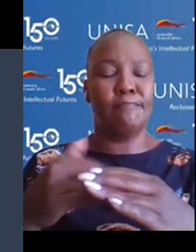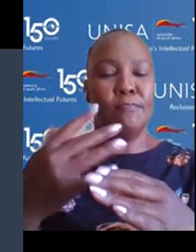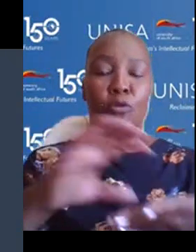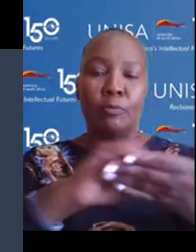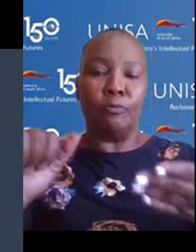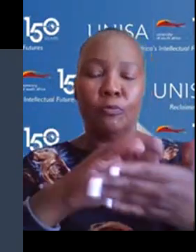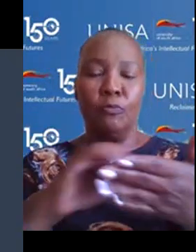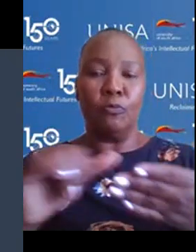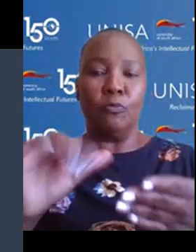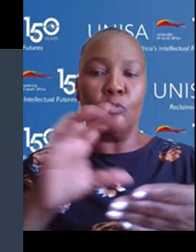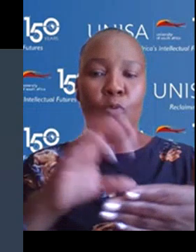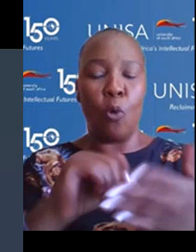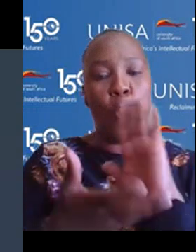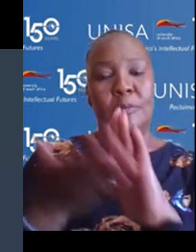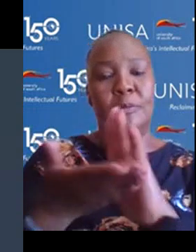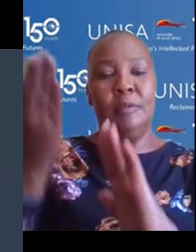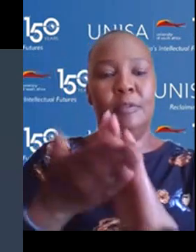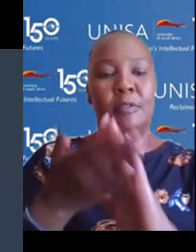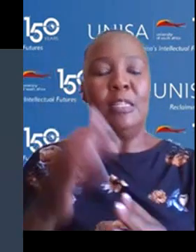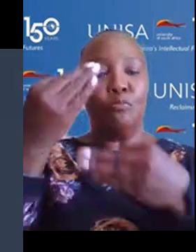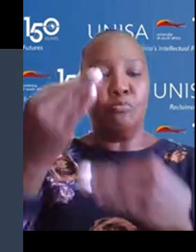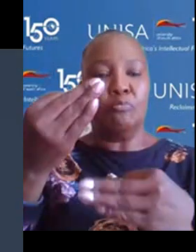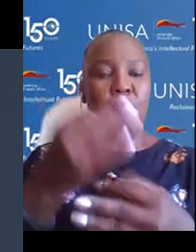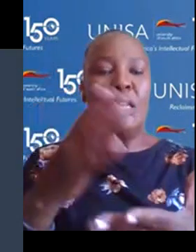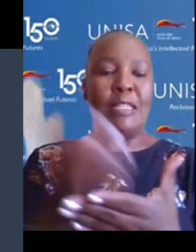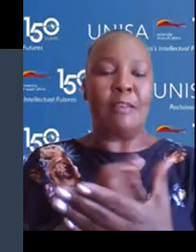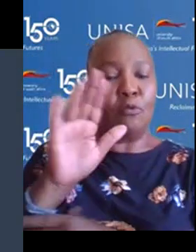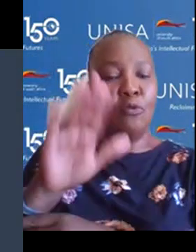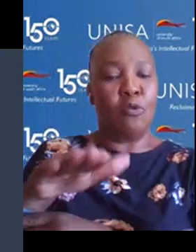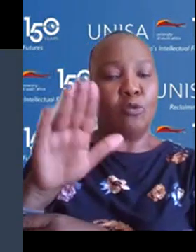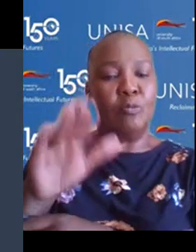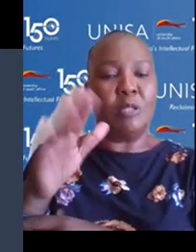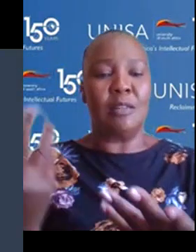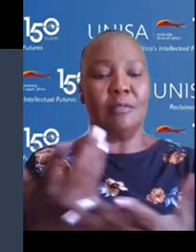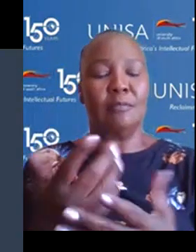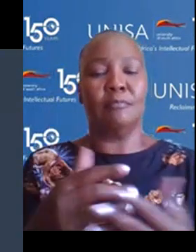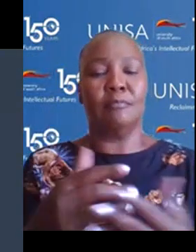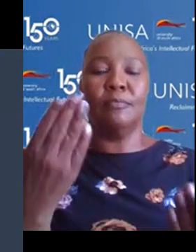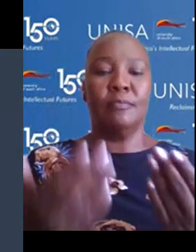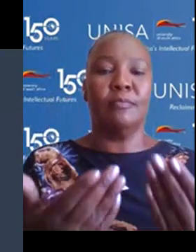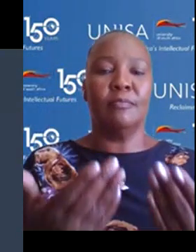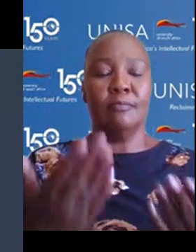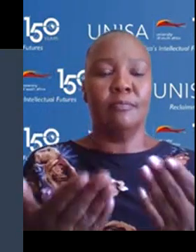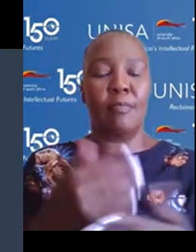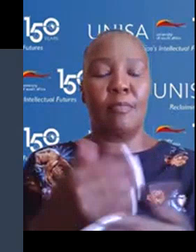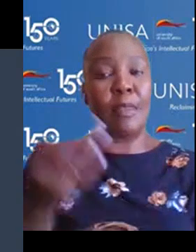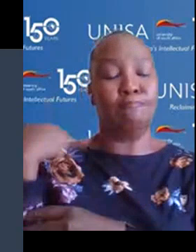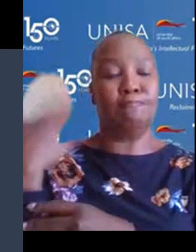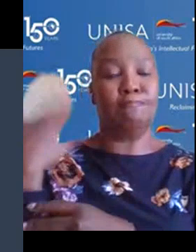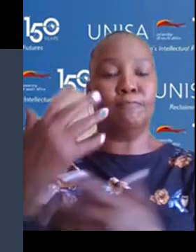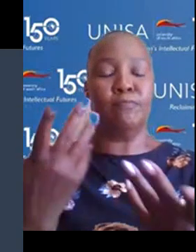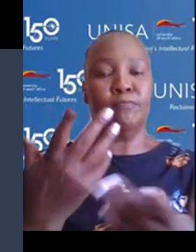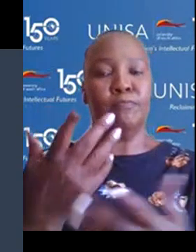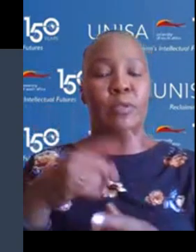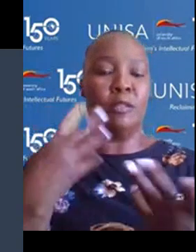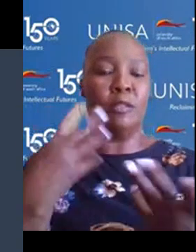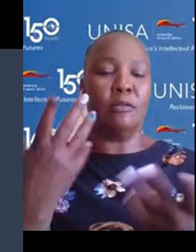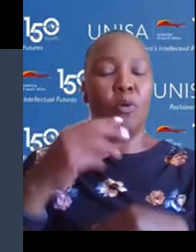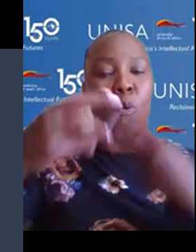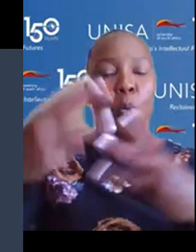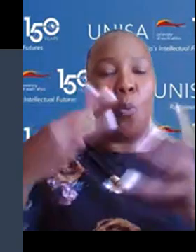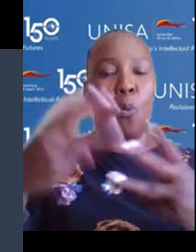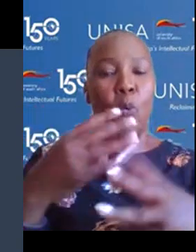update. Documents are saved automatically. I do know in the past, sometimes you work quite